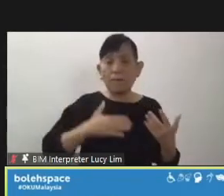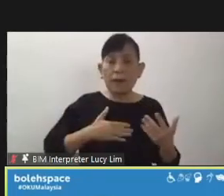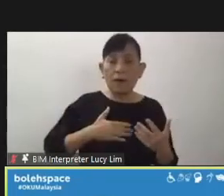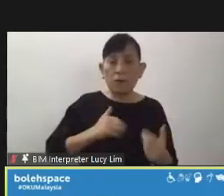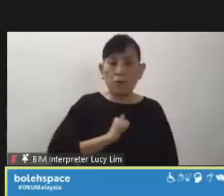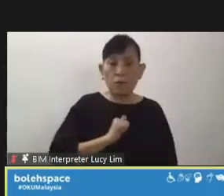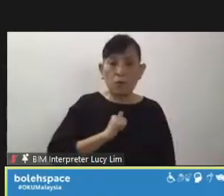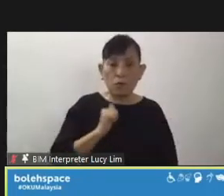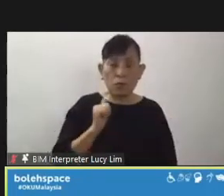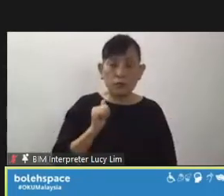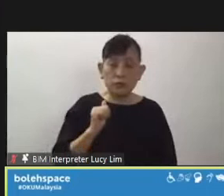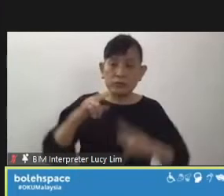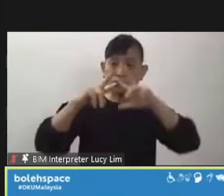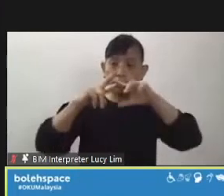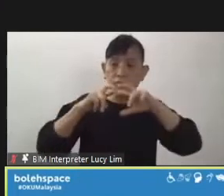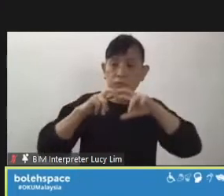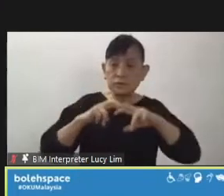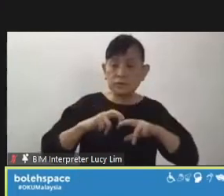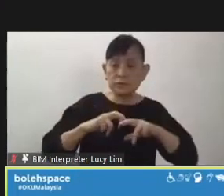is stated that,